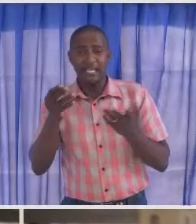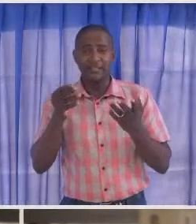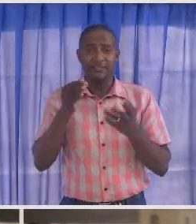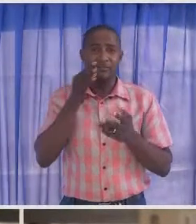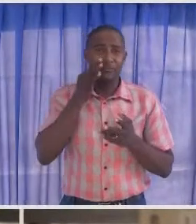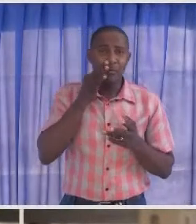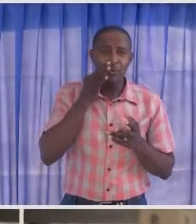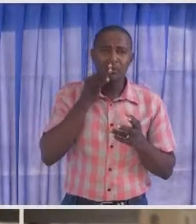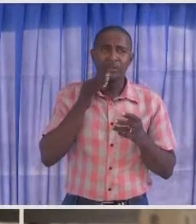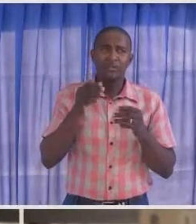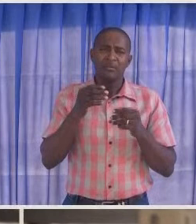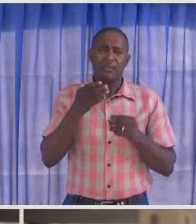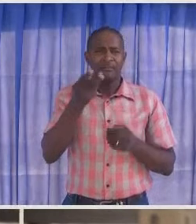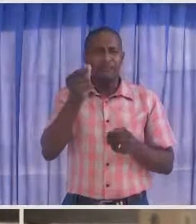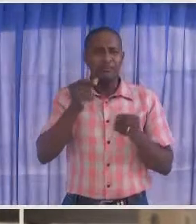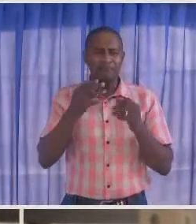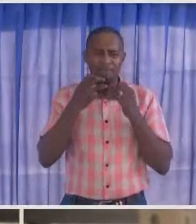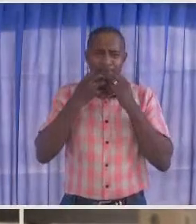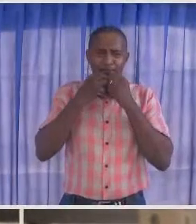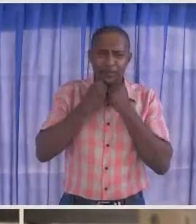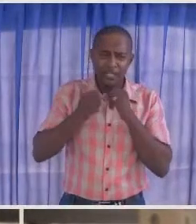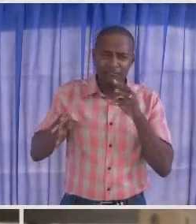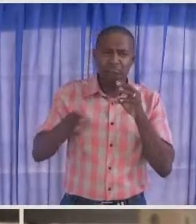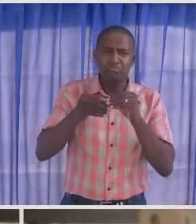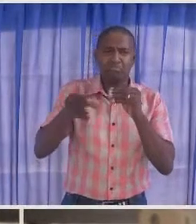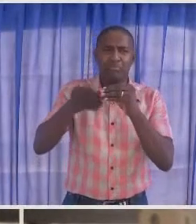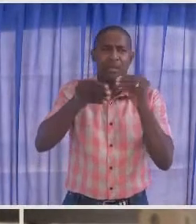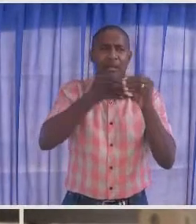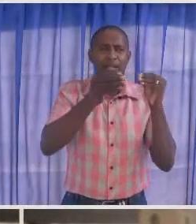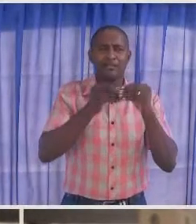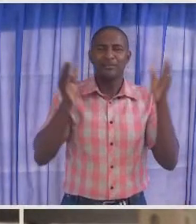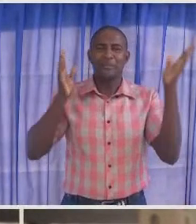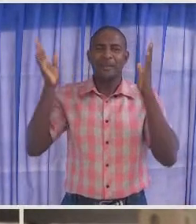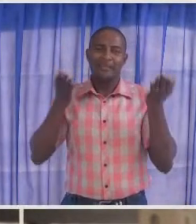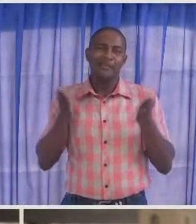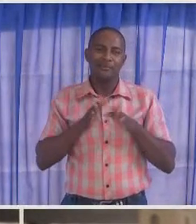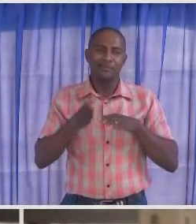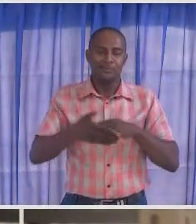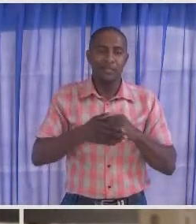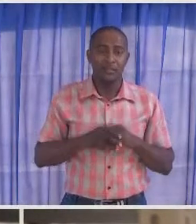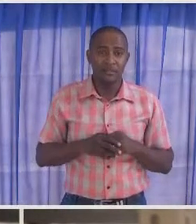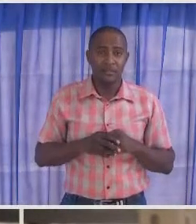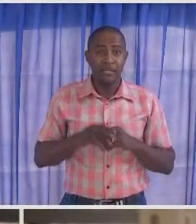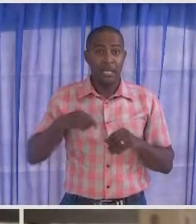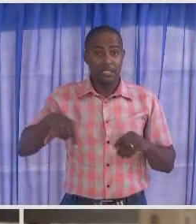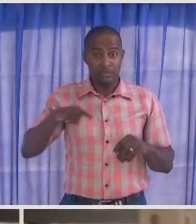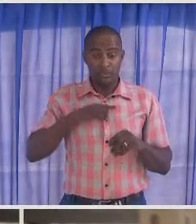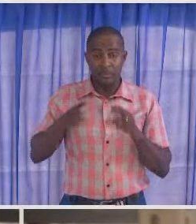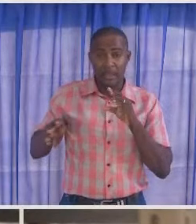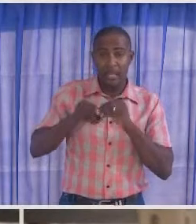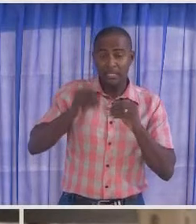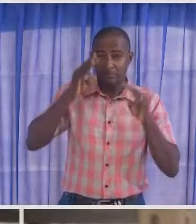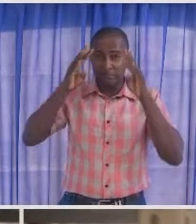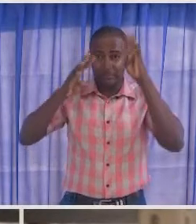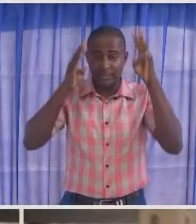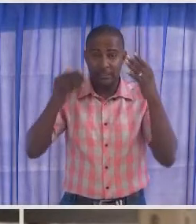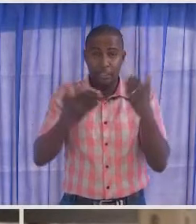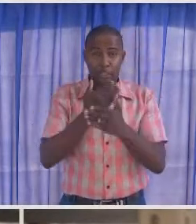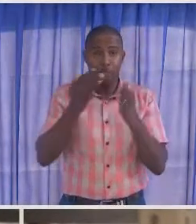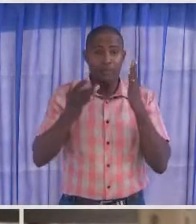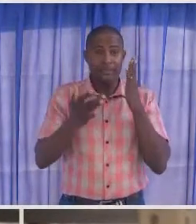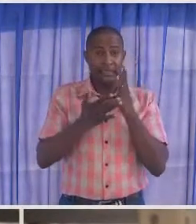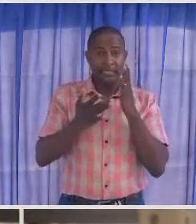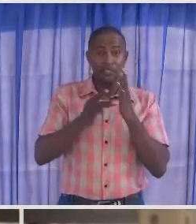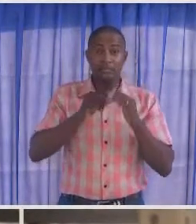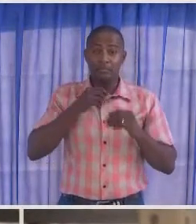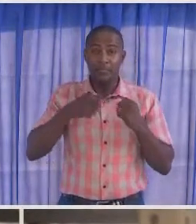value, vacuum sealed products going to the market space as well, as we've been adding innovation and new technologies to make foods